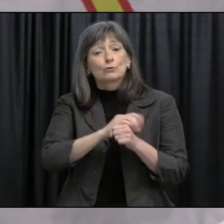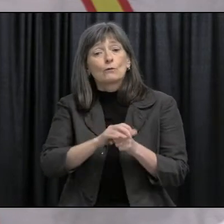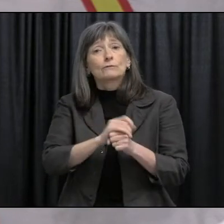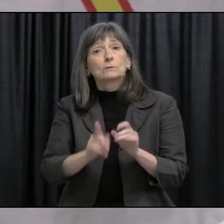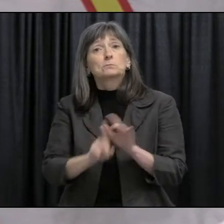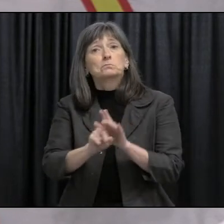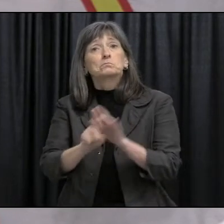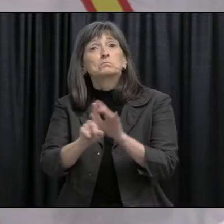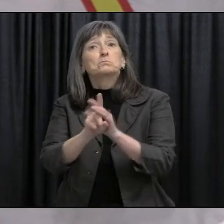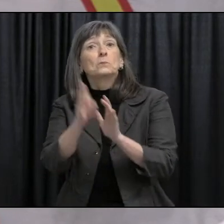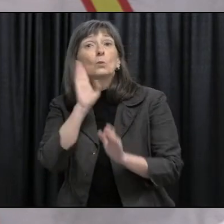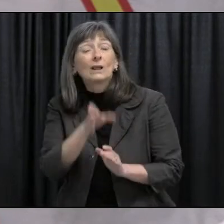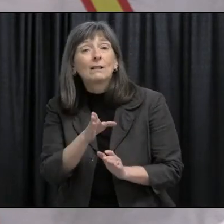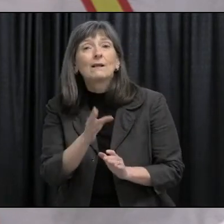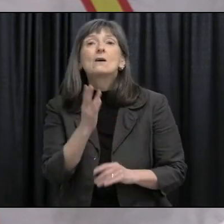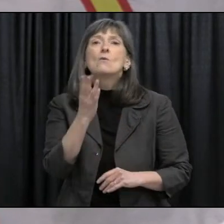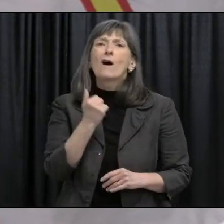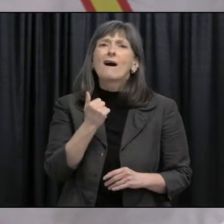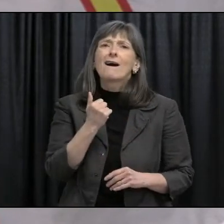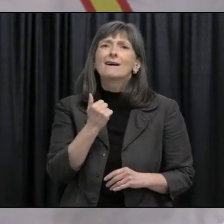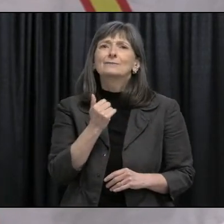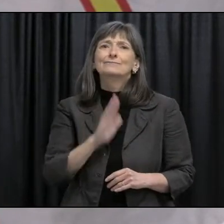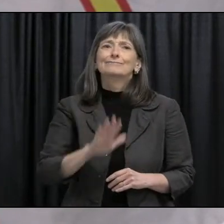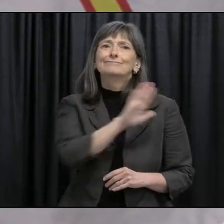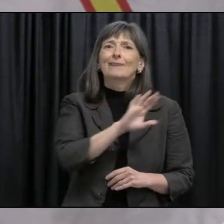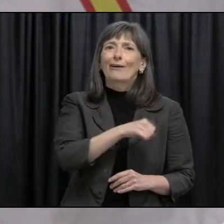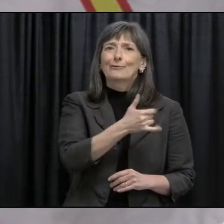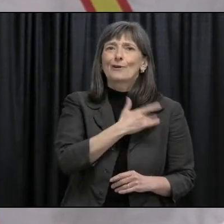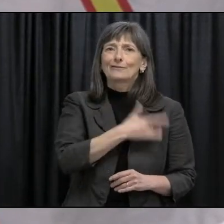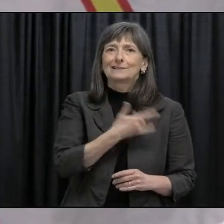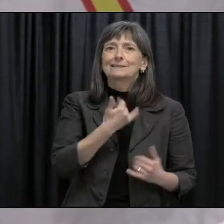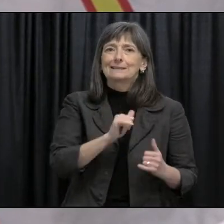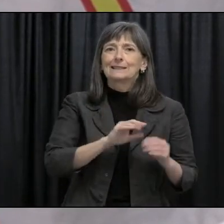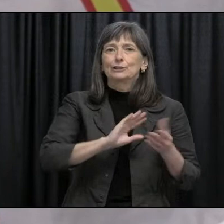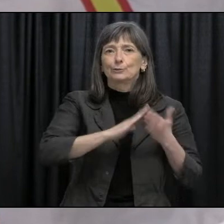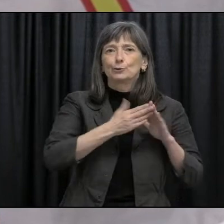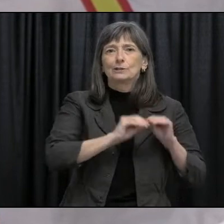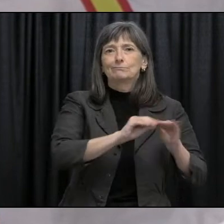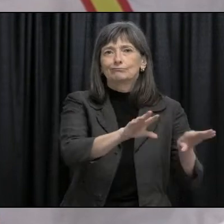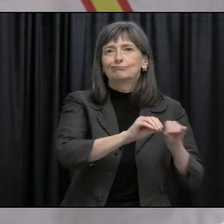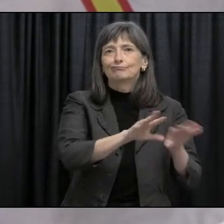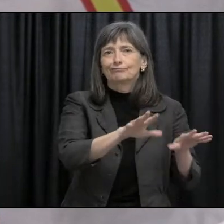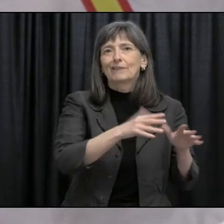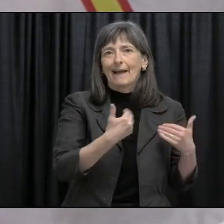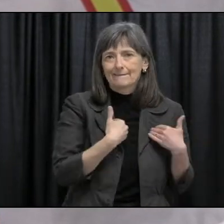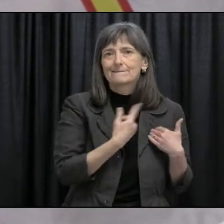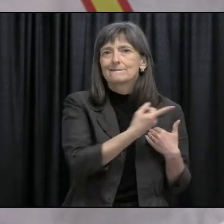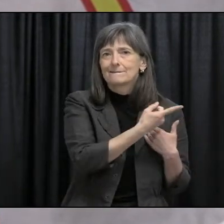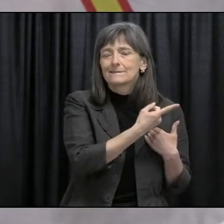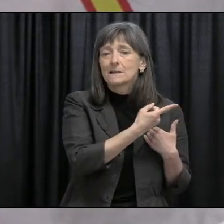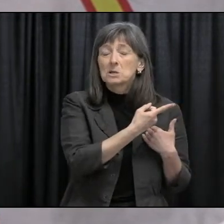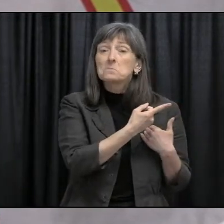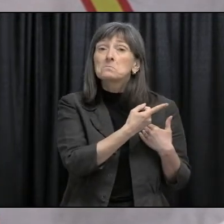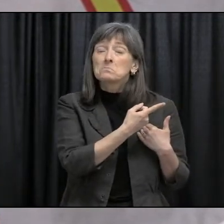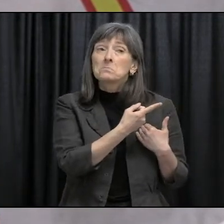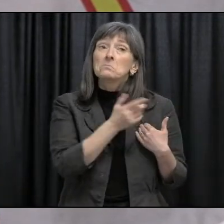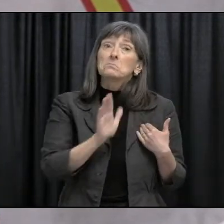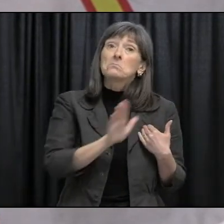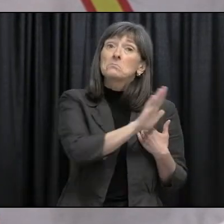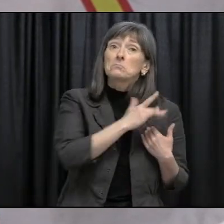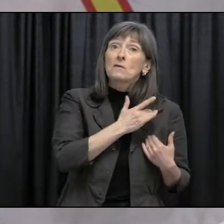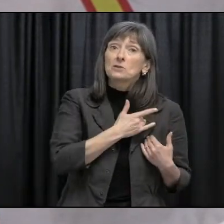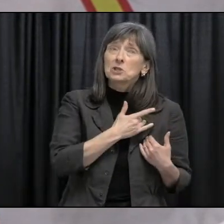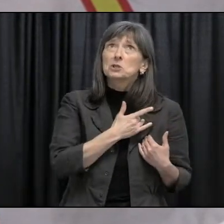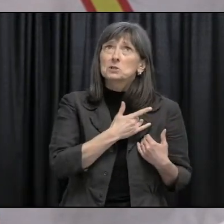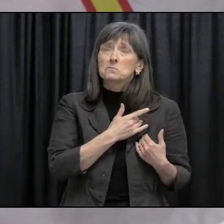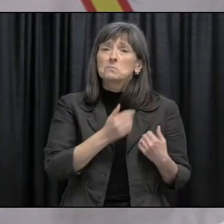as several provinces are still grappling with community spread. There are certainly signs of improvement across the country, with daily case counts declining